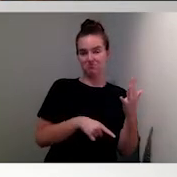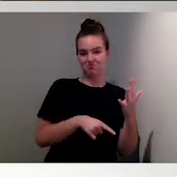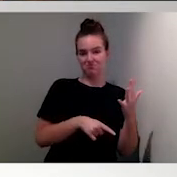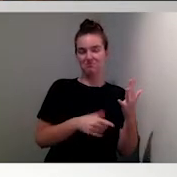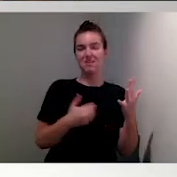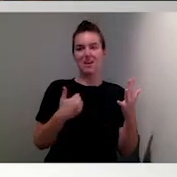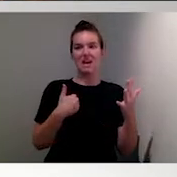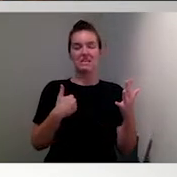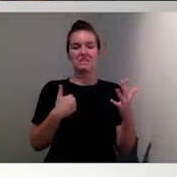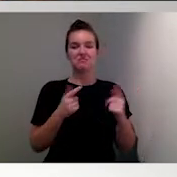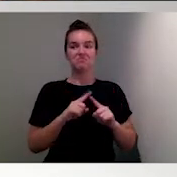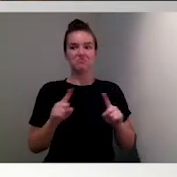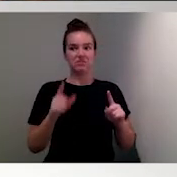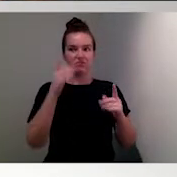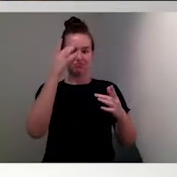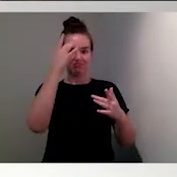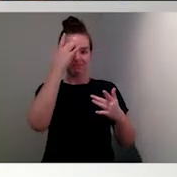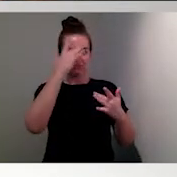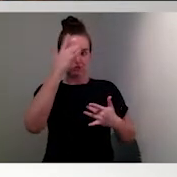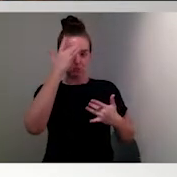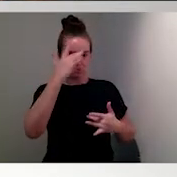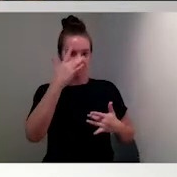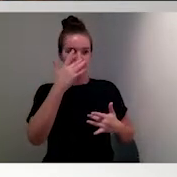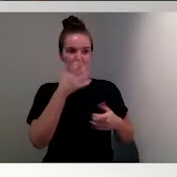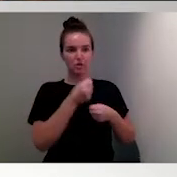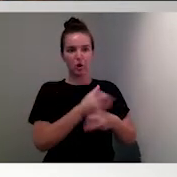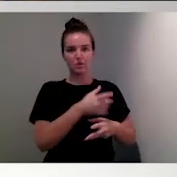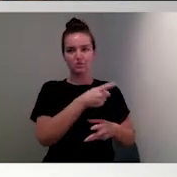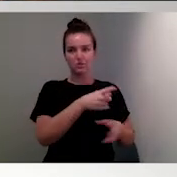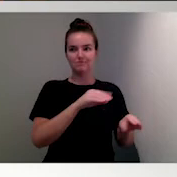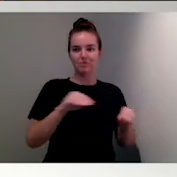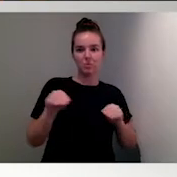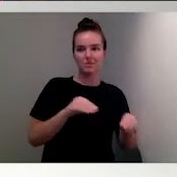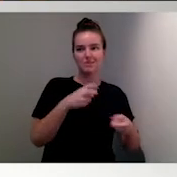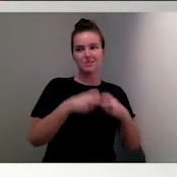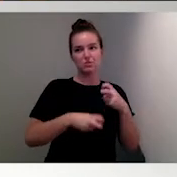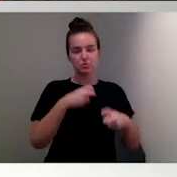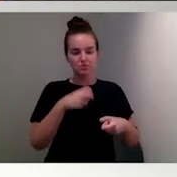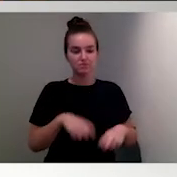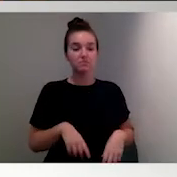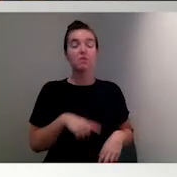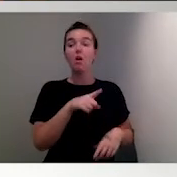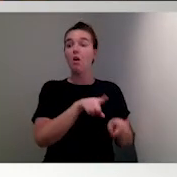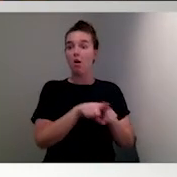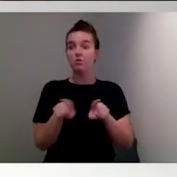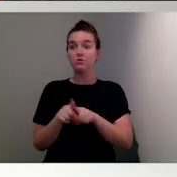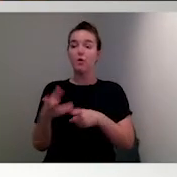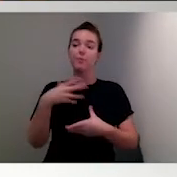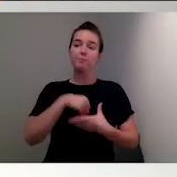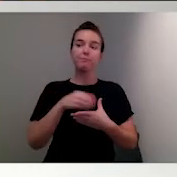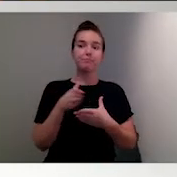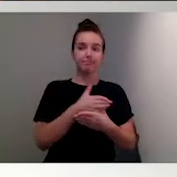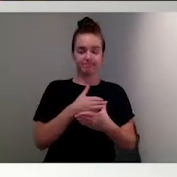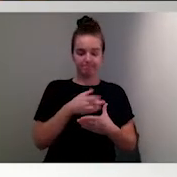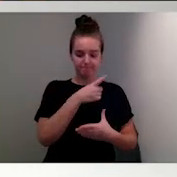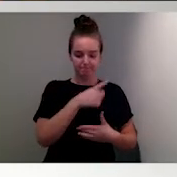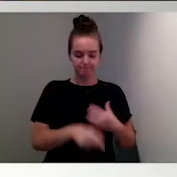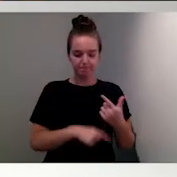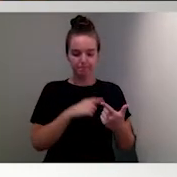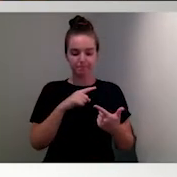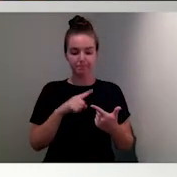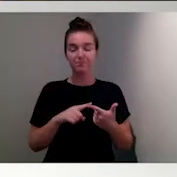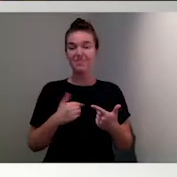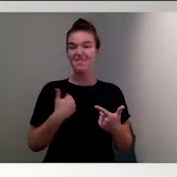and an autoimmune disorder that caused some mobility issues for her. She is also on the spectrum. We have